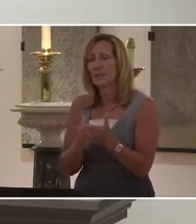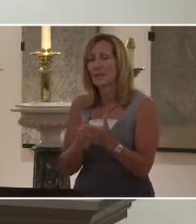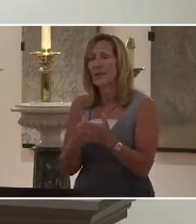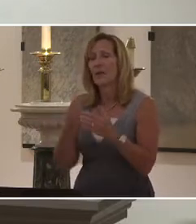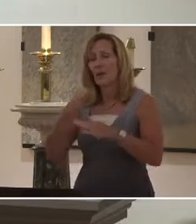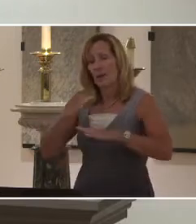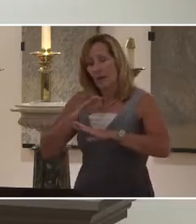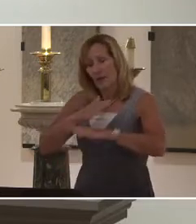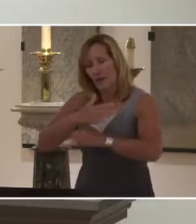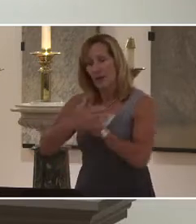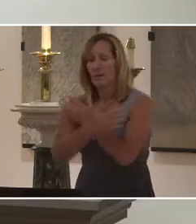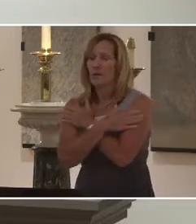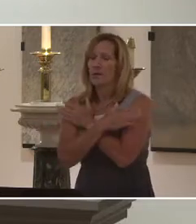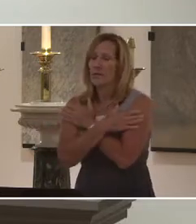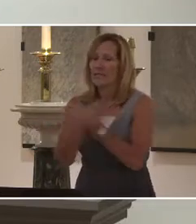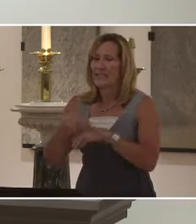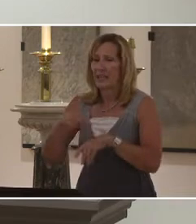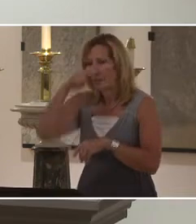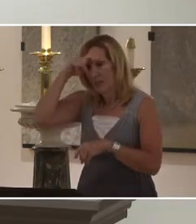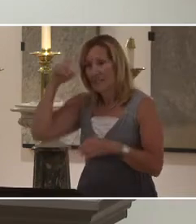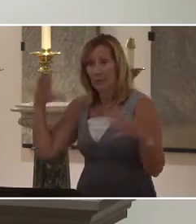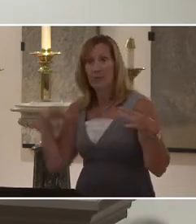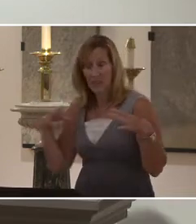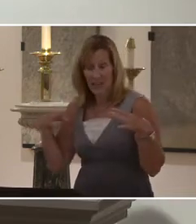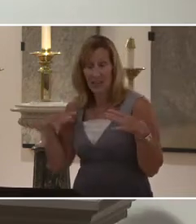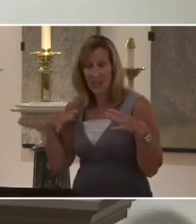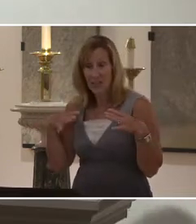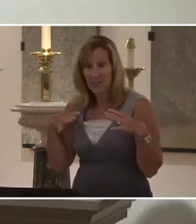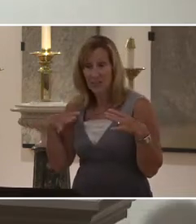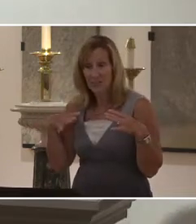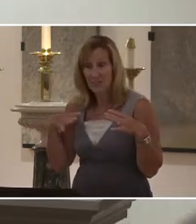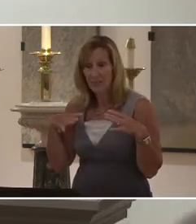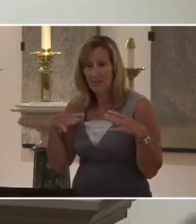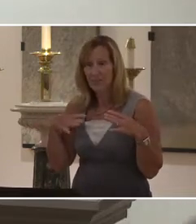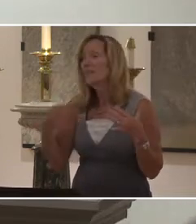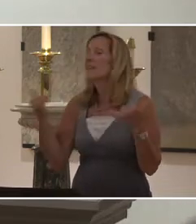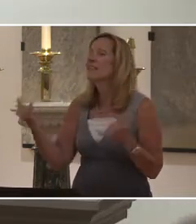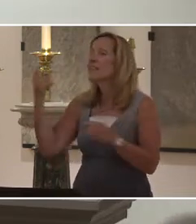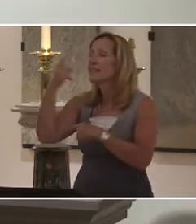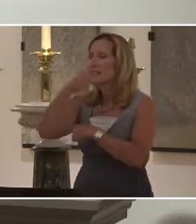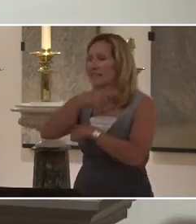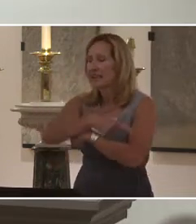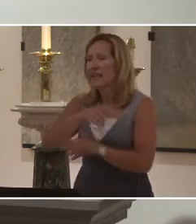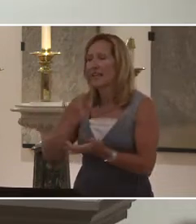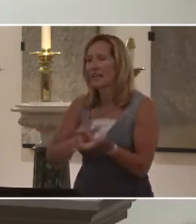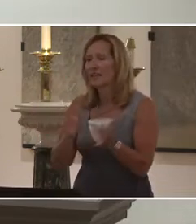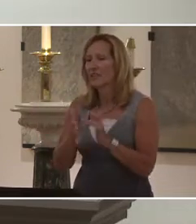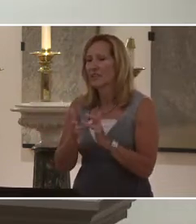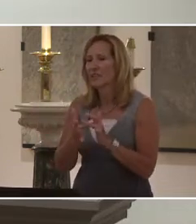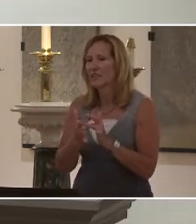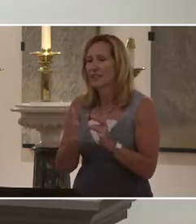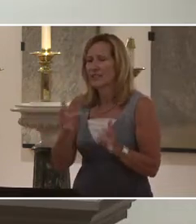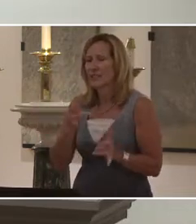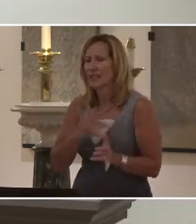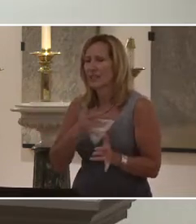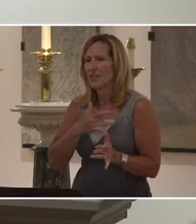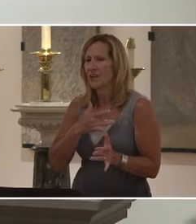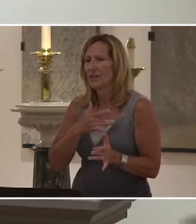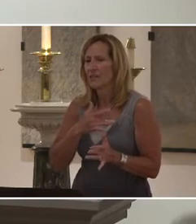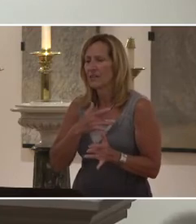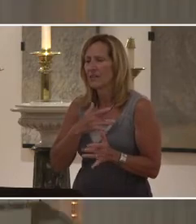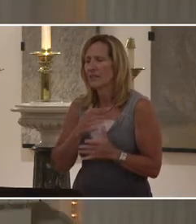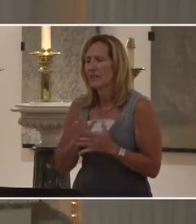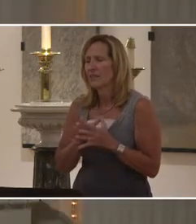time. He needs a summer vacation. And today, Jesus' heart is especially